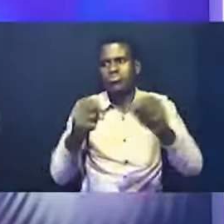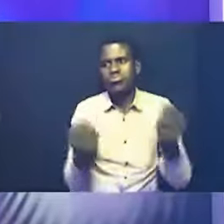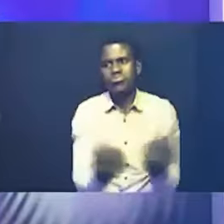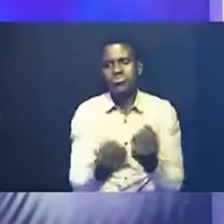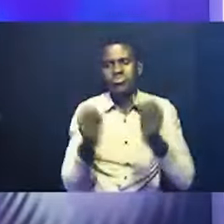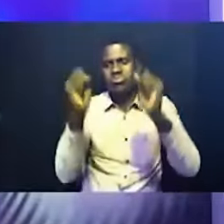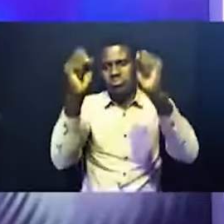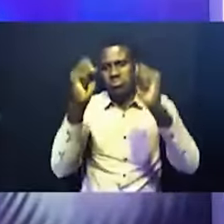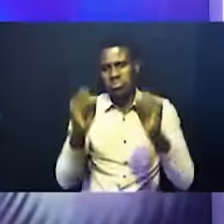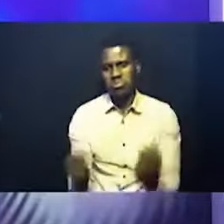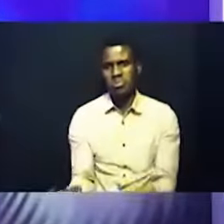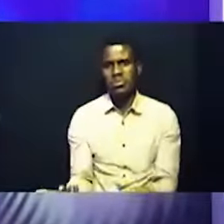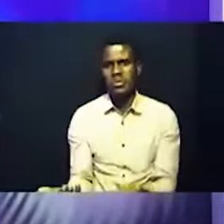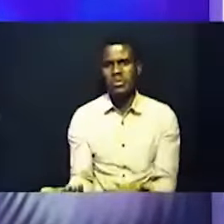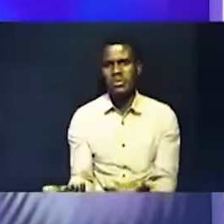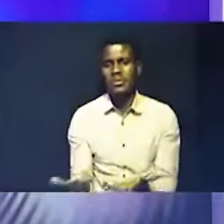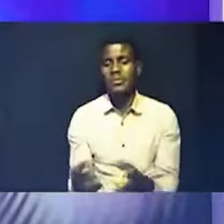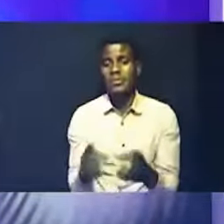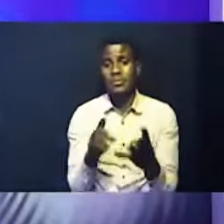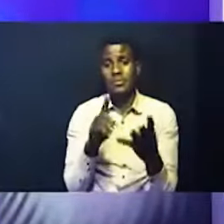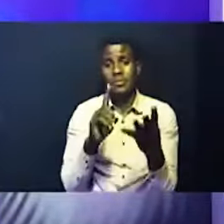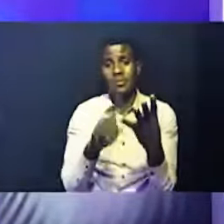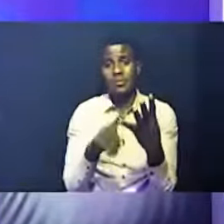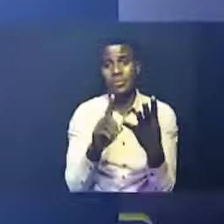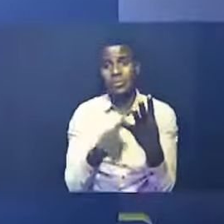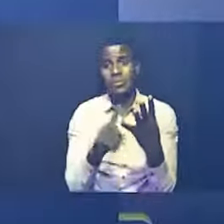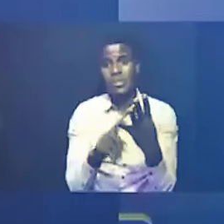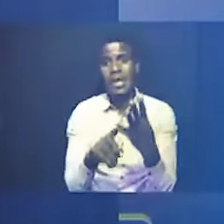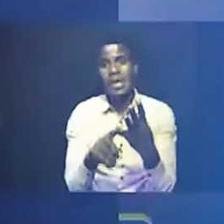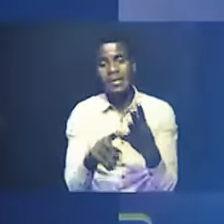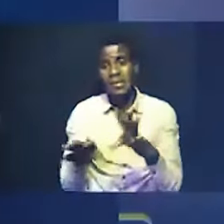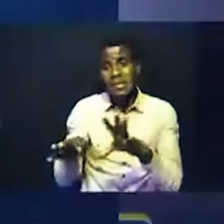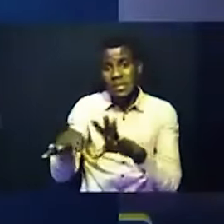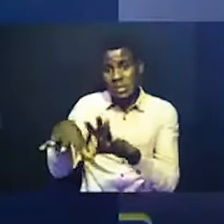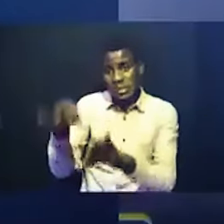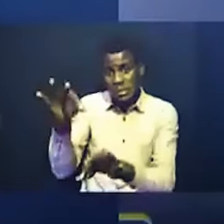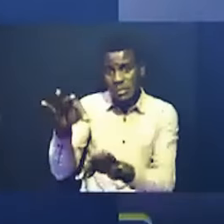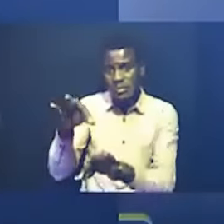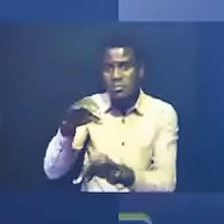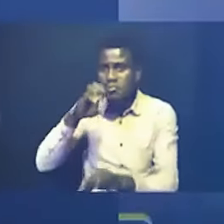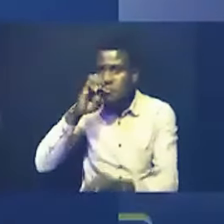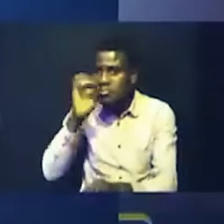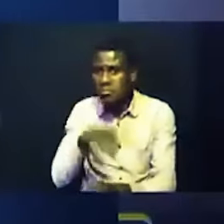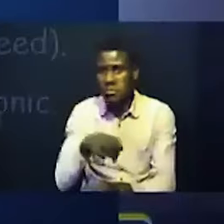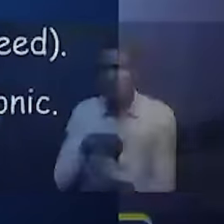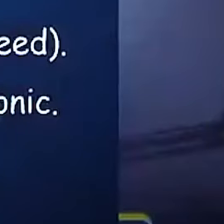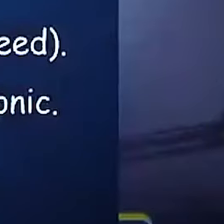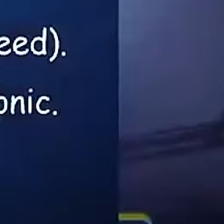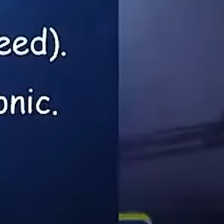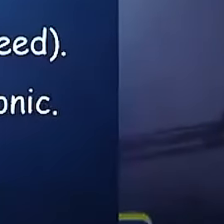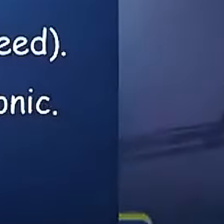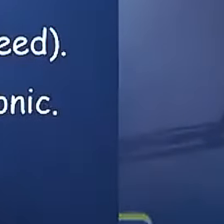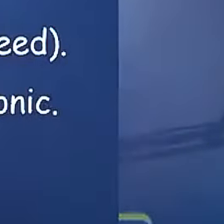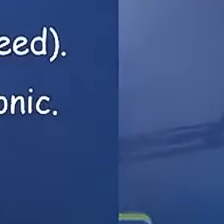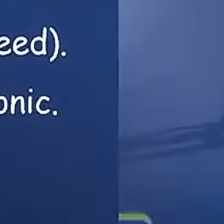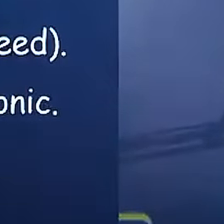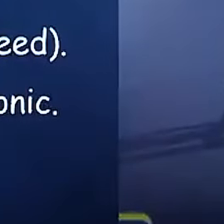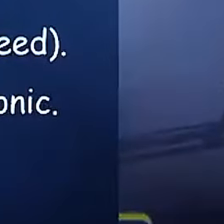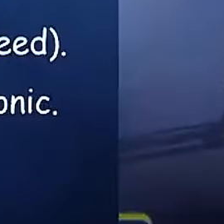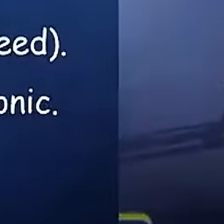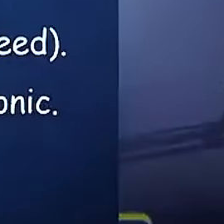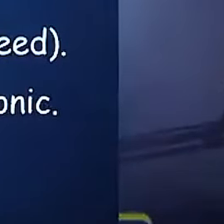number four spiritual evil the operation of